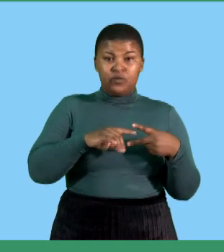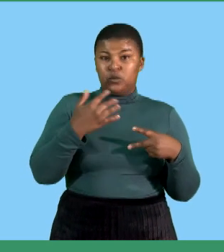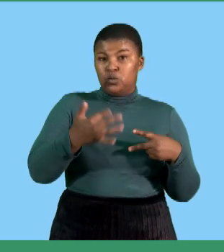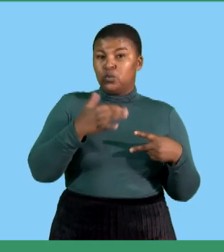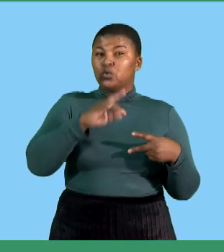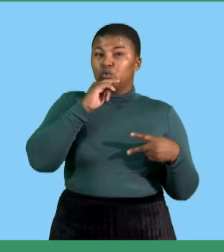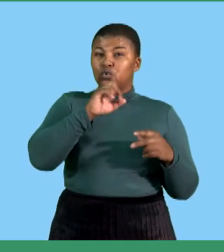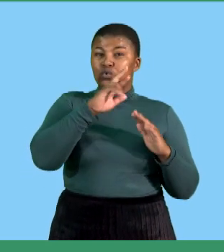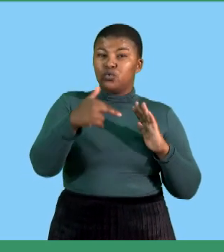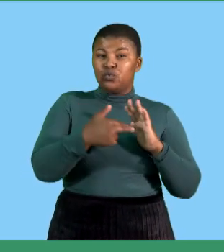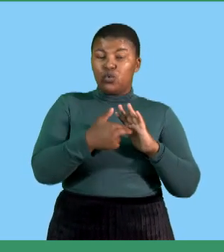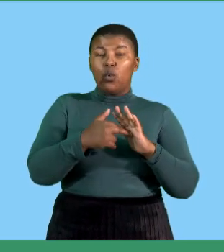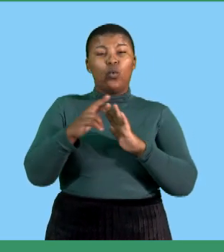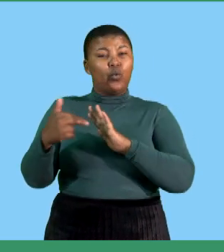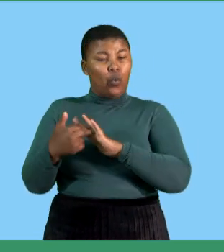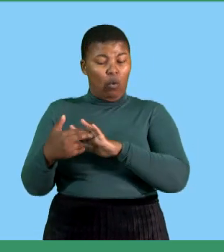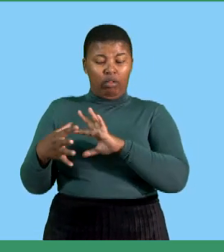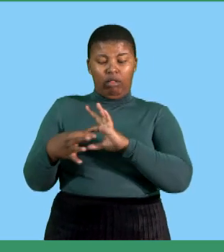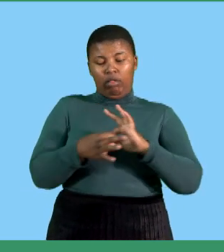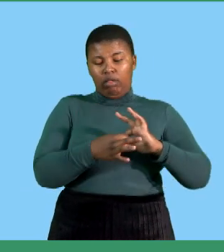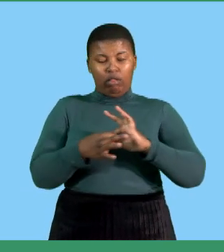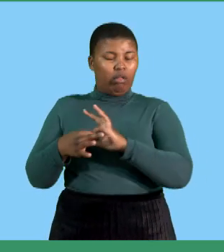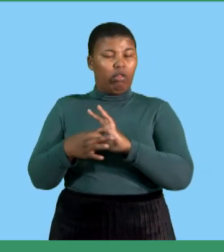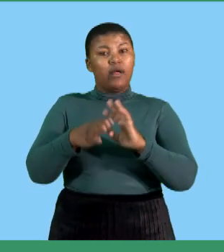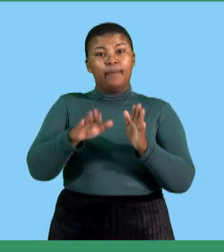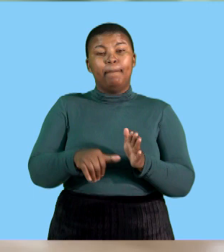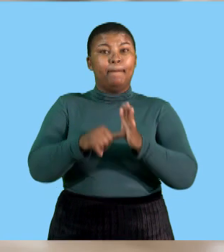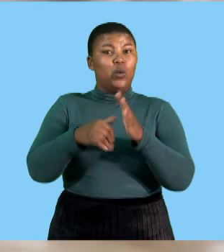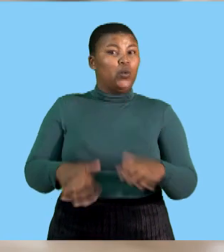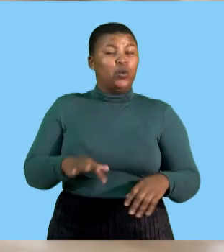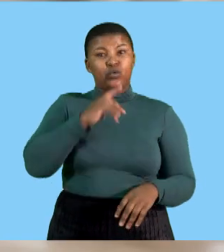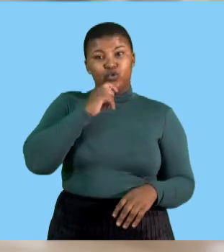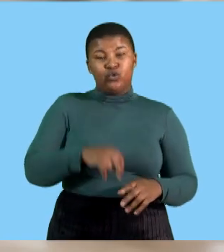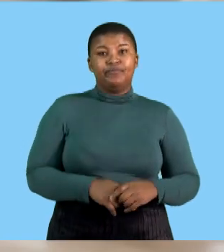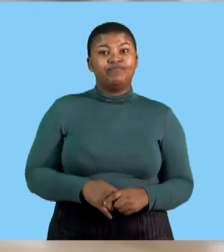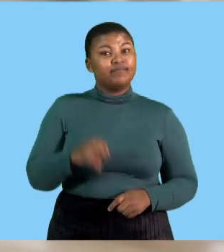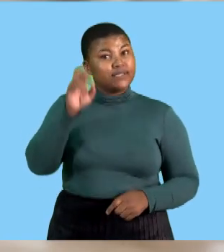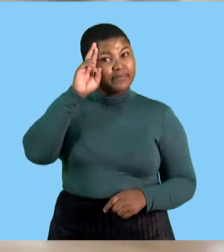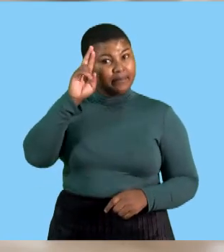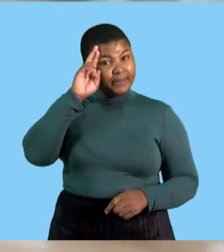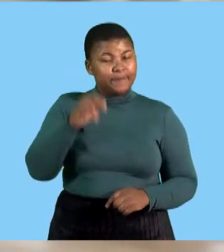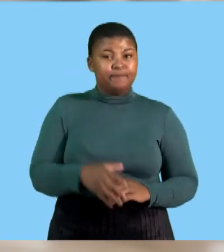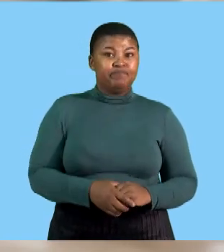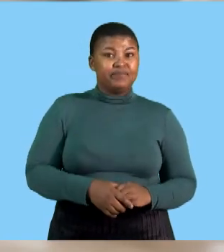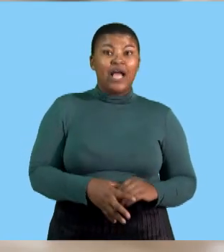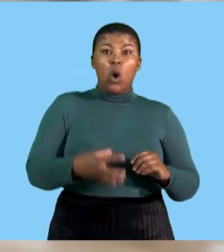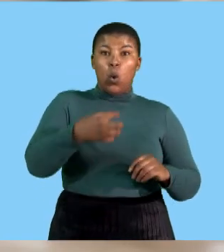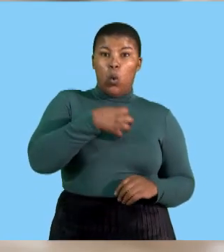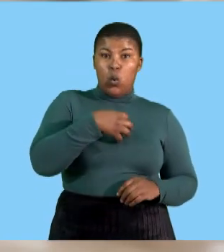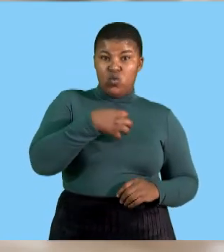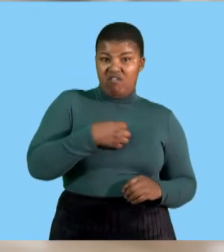have a very important relationship. Now remember, the employer or the business need